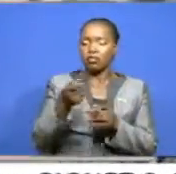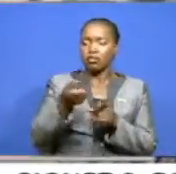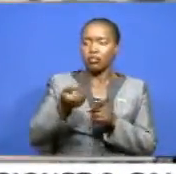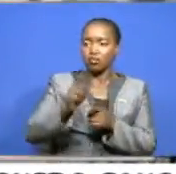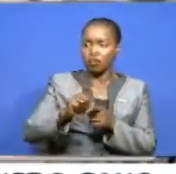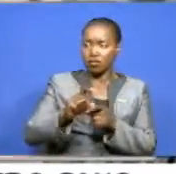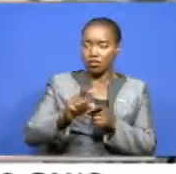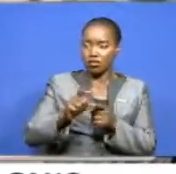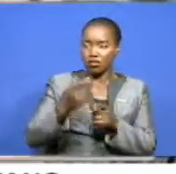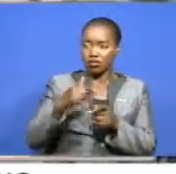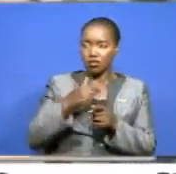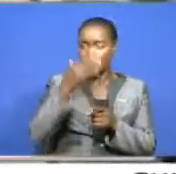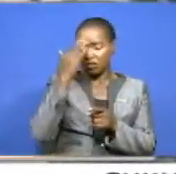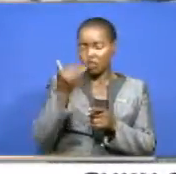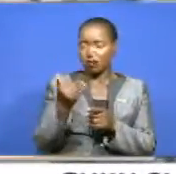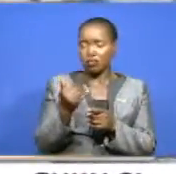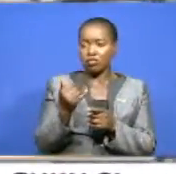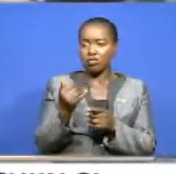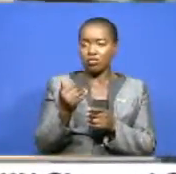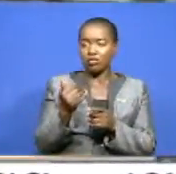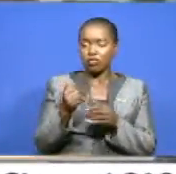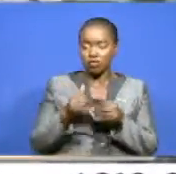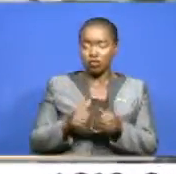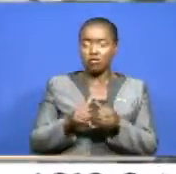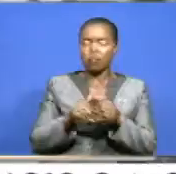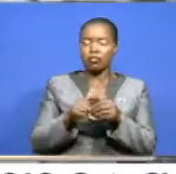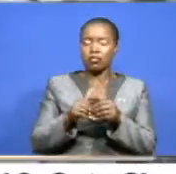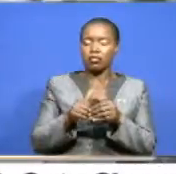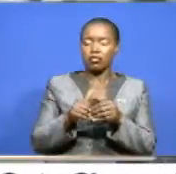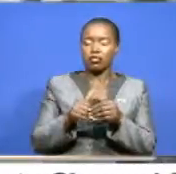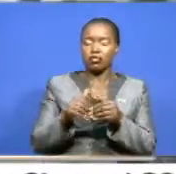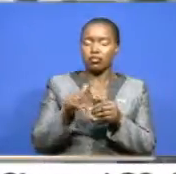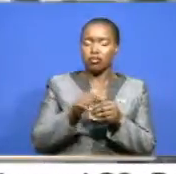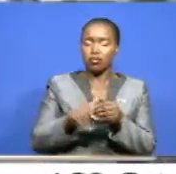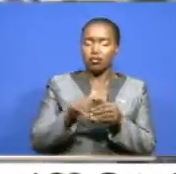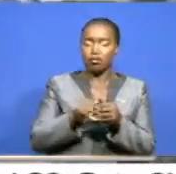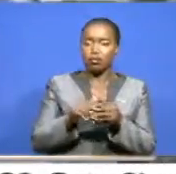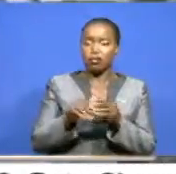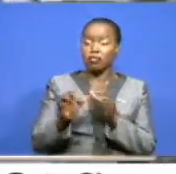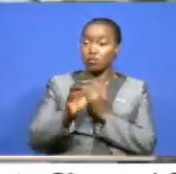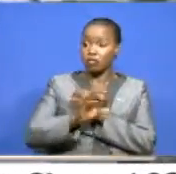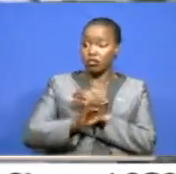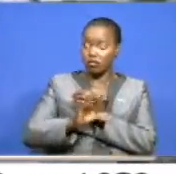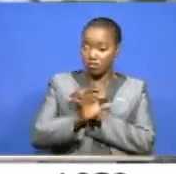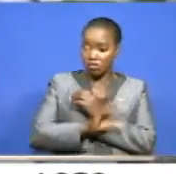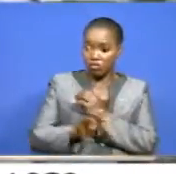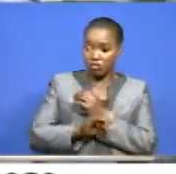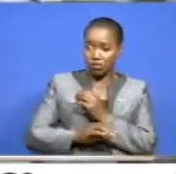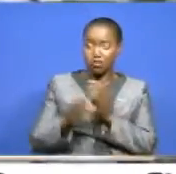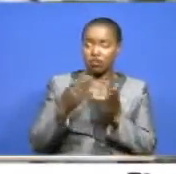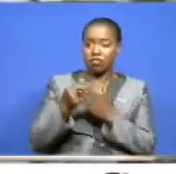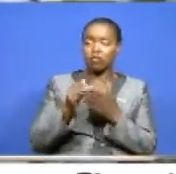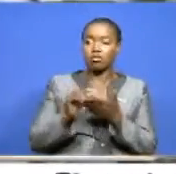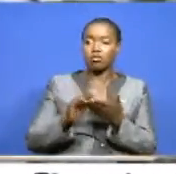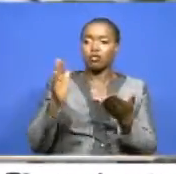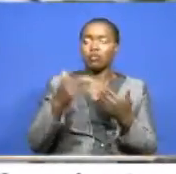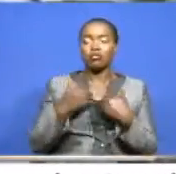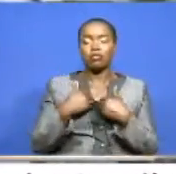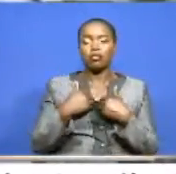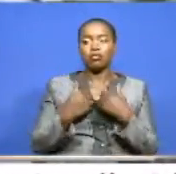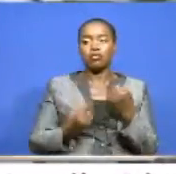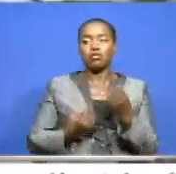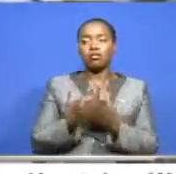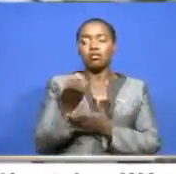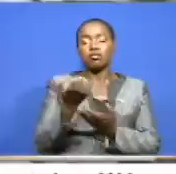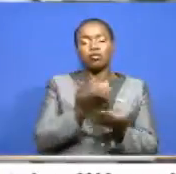because if it is adhered to, the counties will get more money and the country will grow economically.